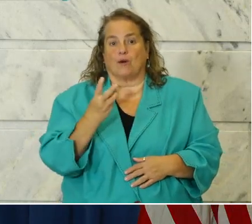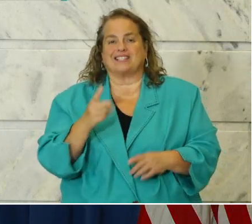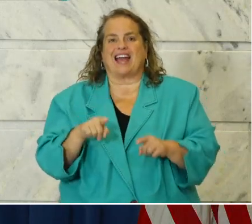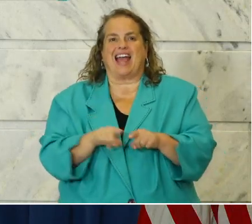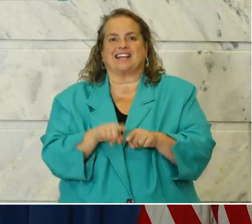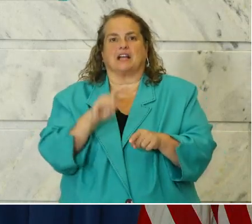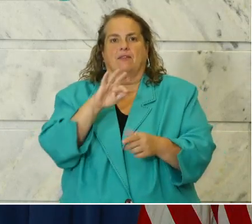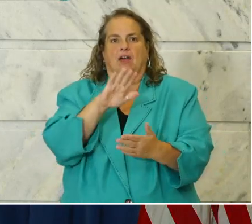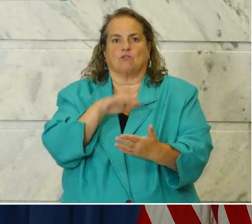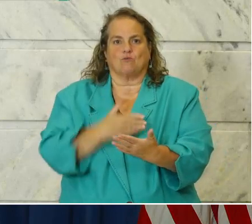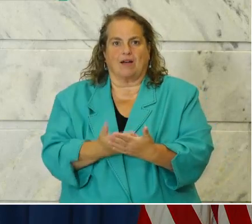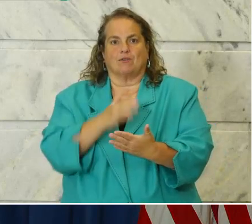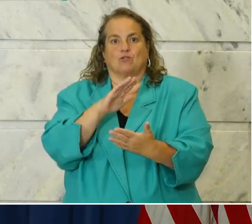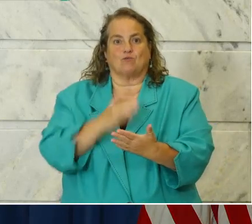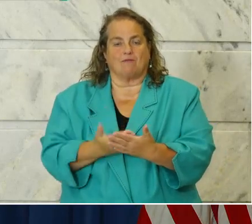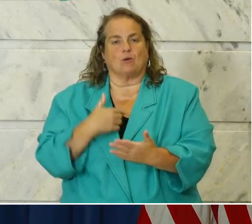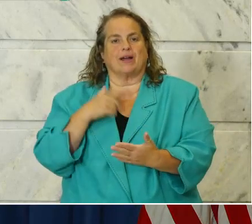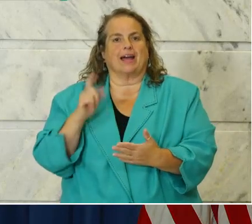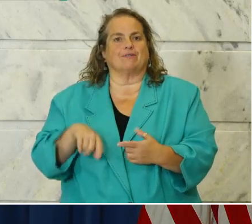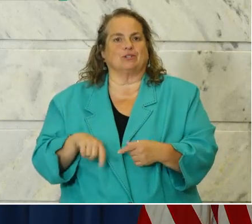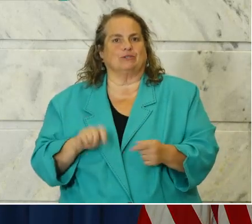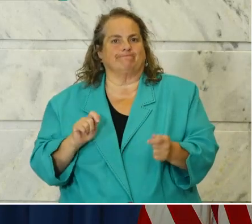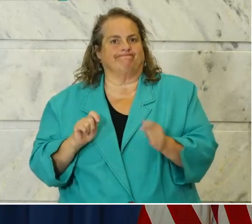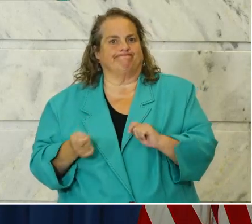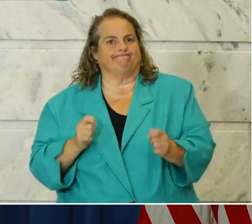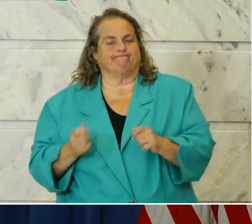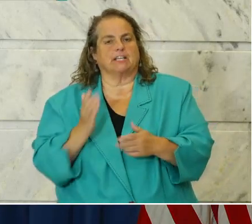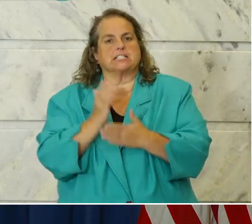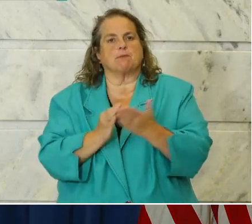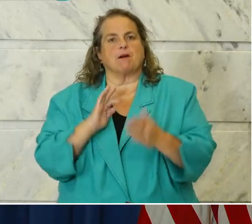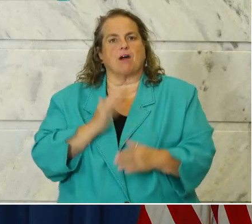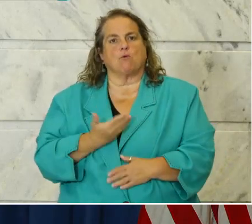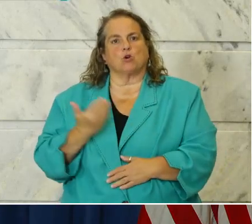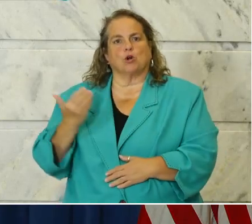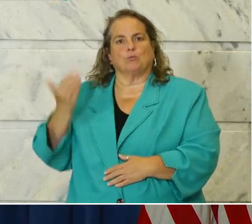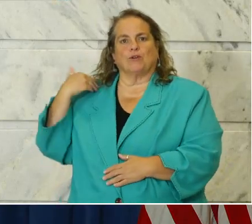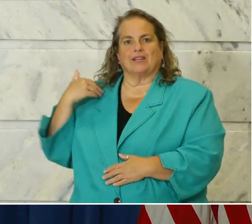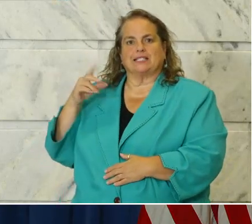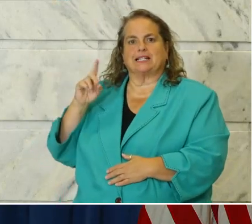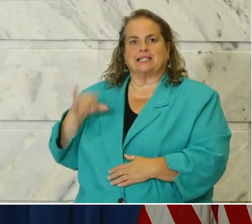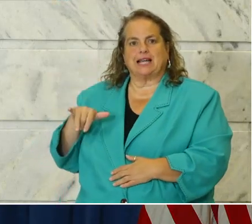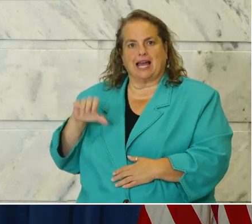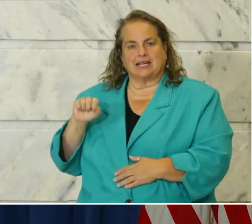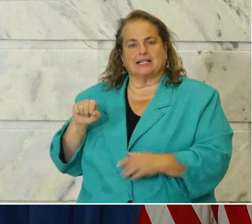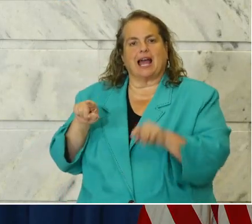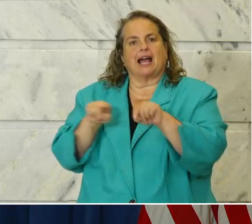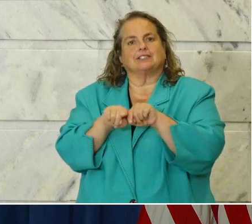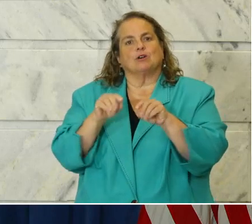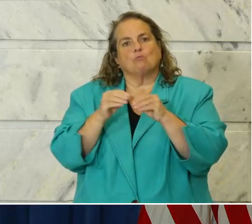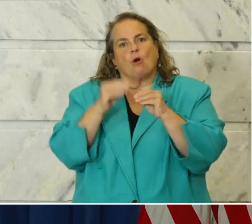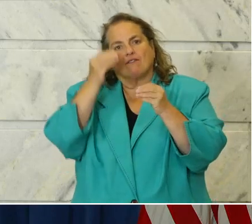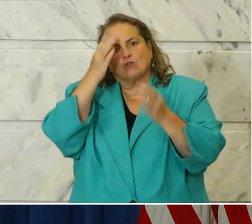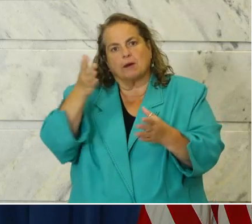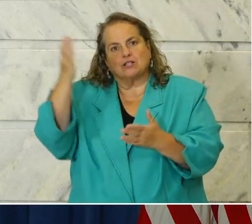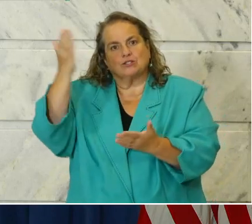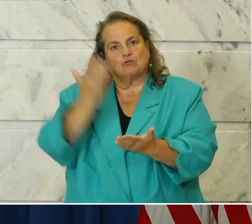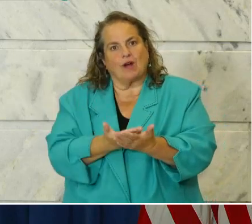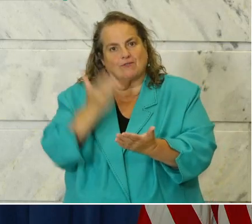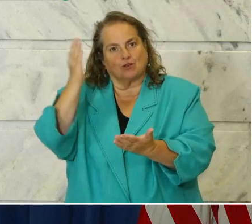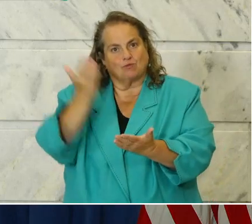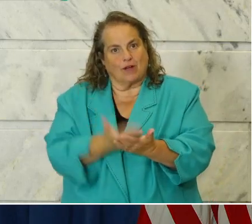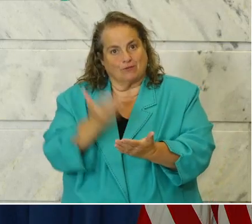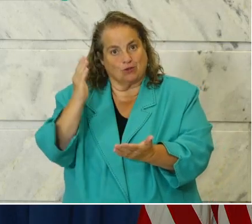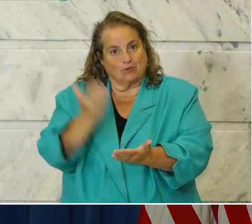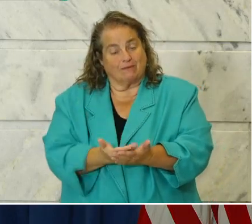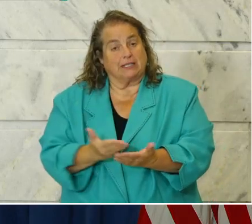we will have to revise some of the previous days as more of the information comes in. Now, what I believe it